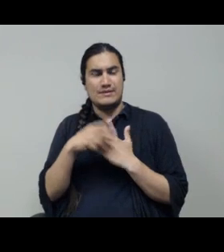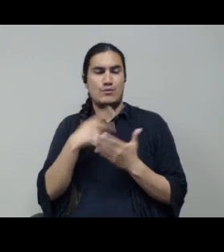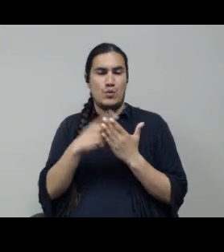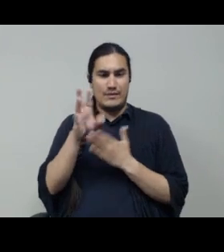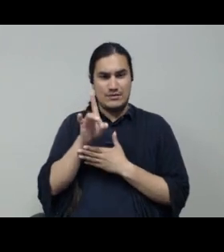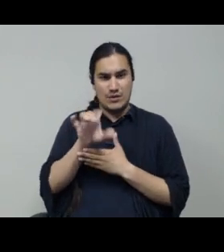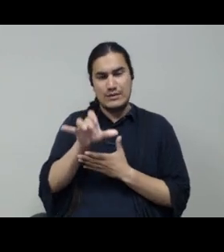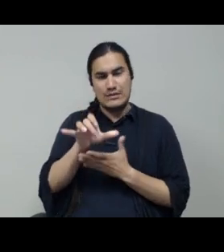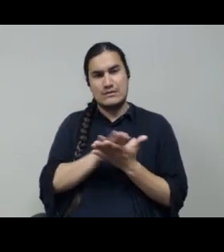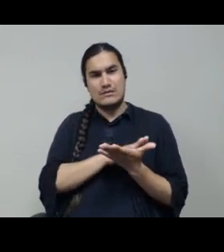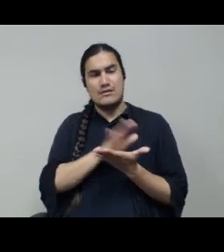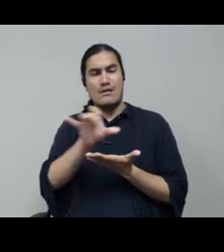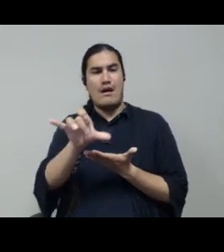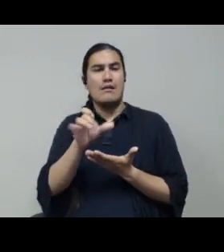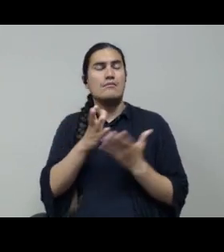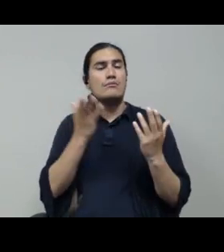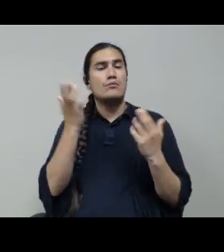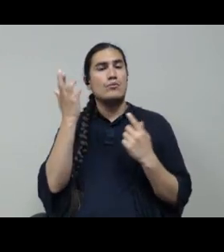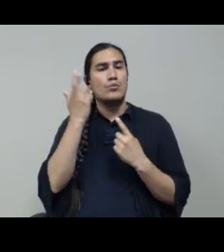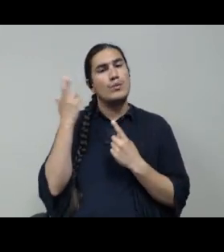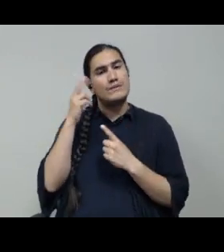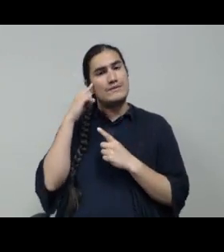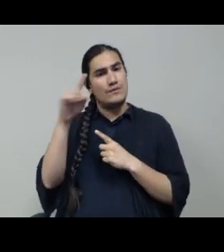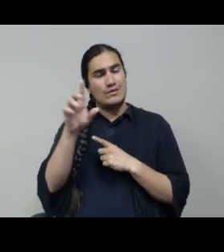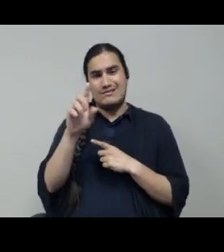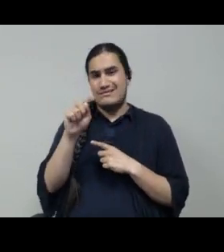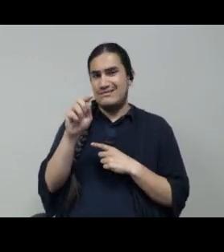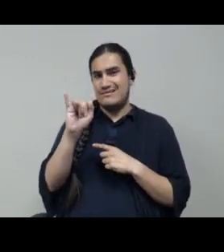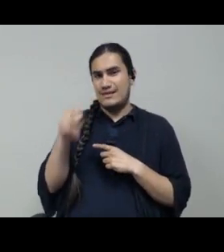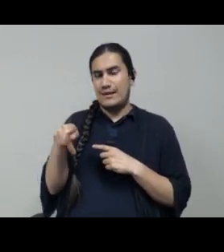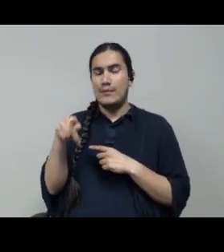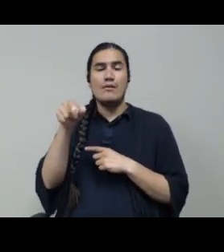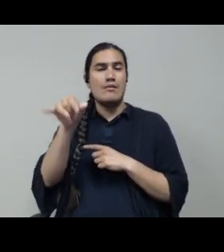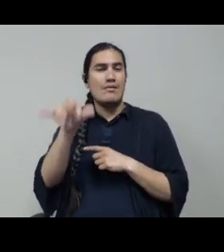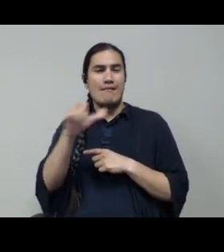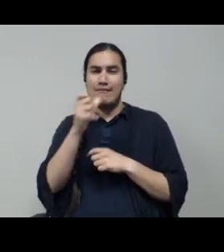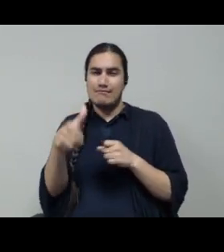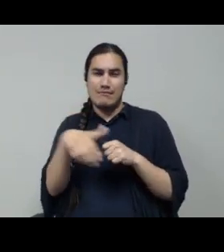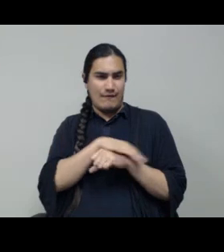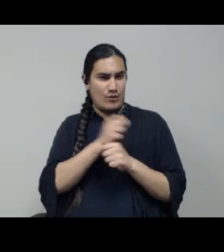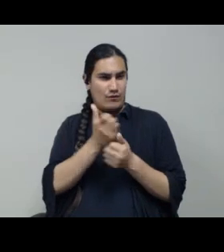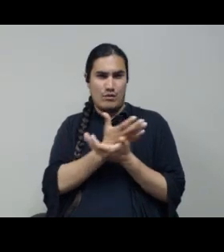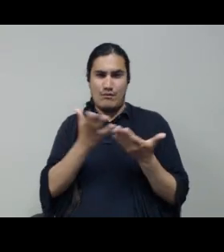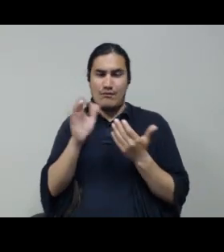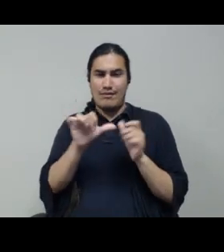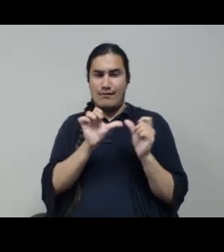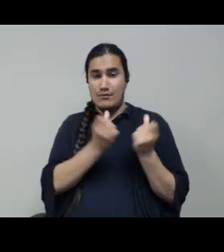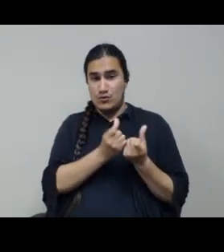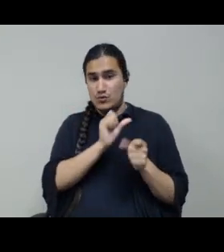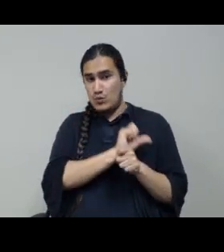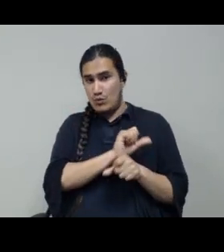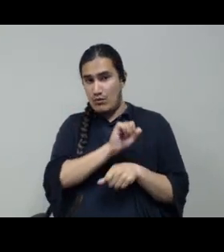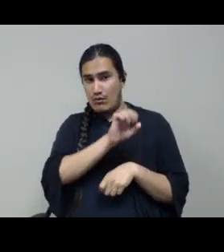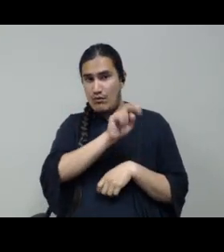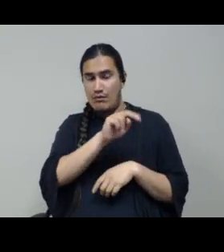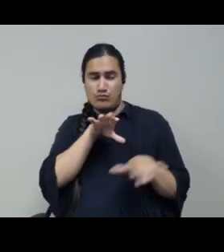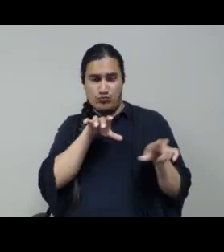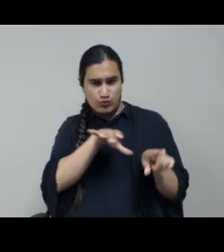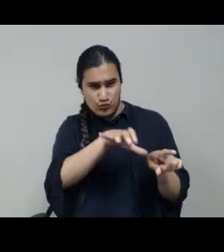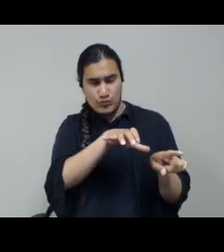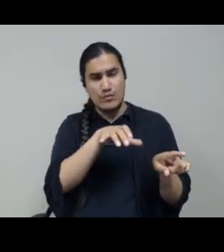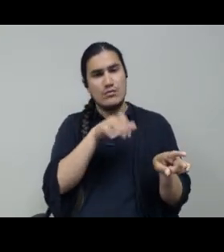That the purpose of the TIP doesn't cover everything that agencies work on and do.